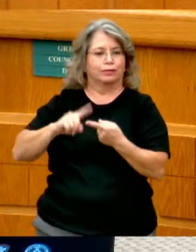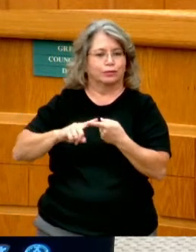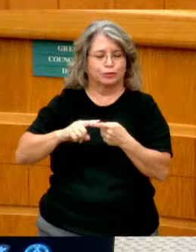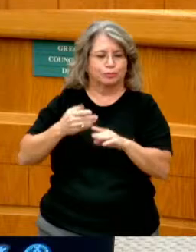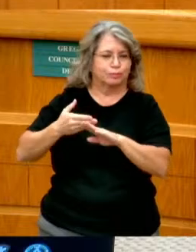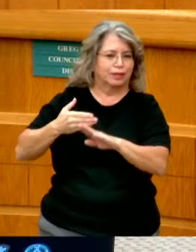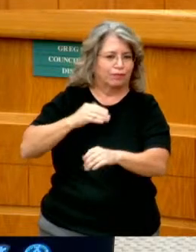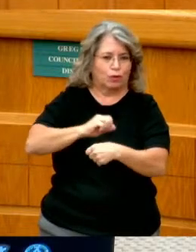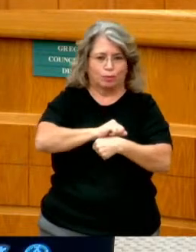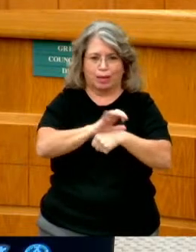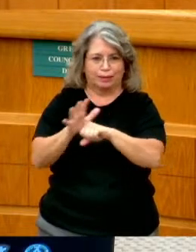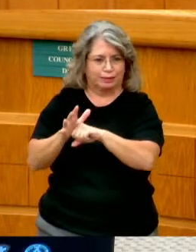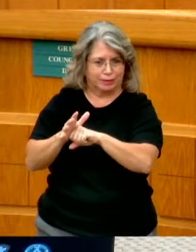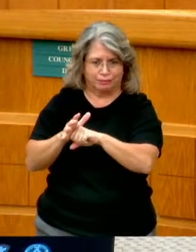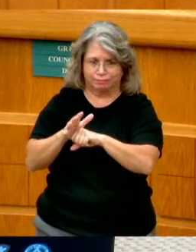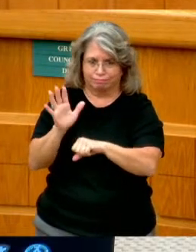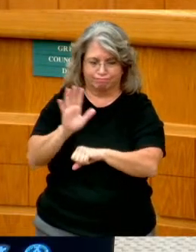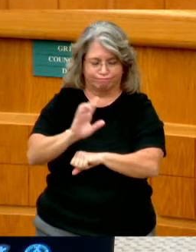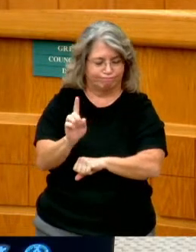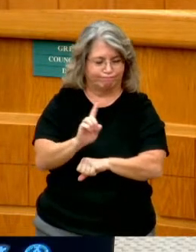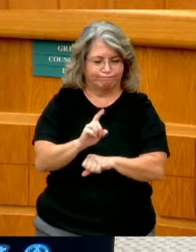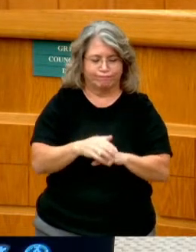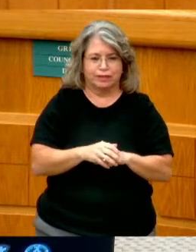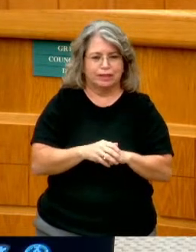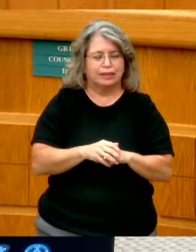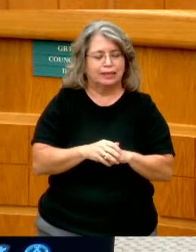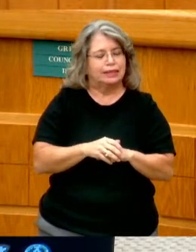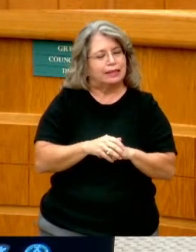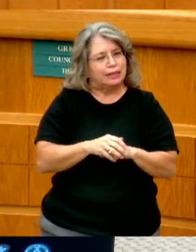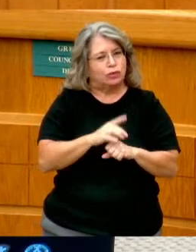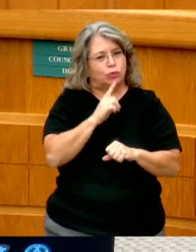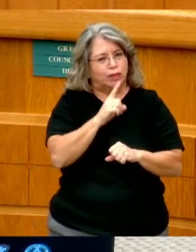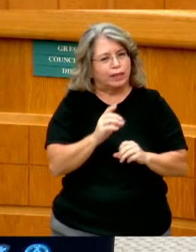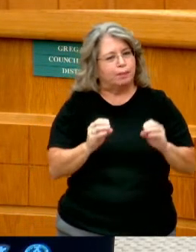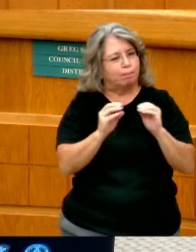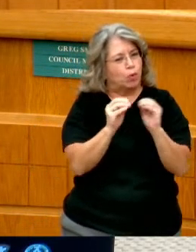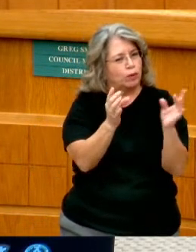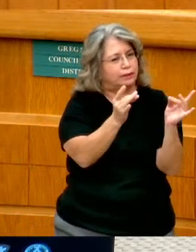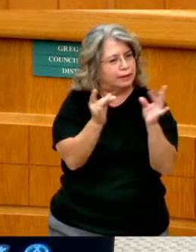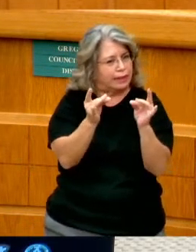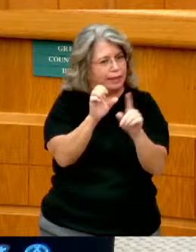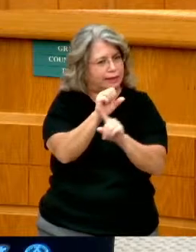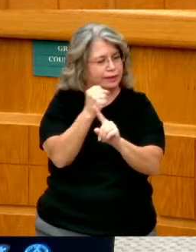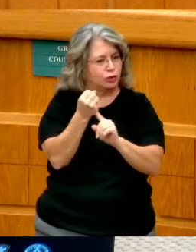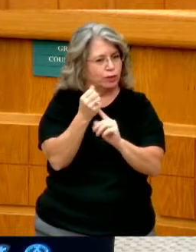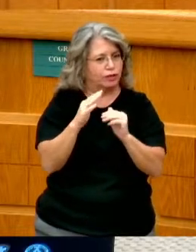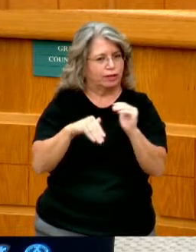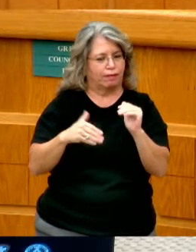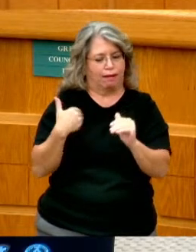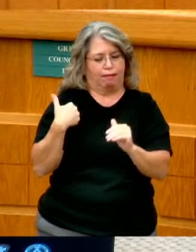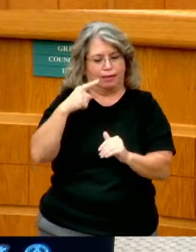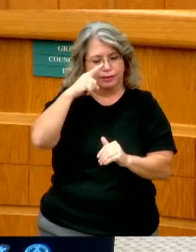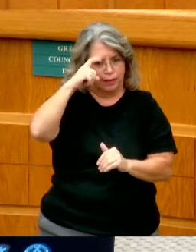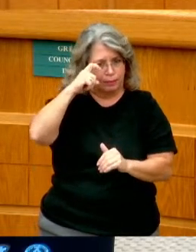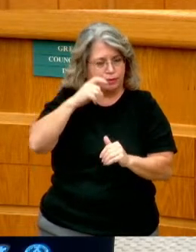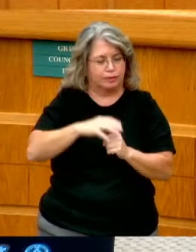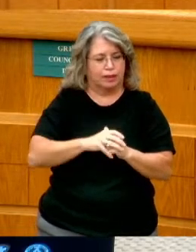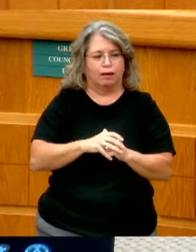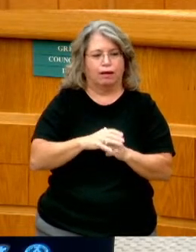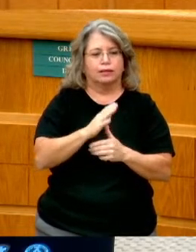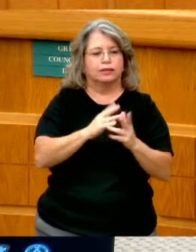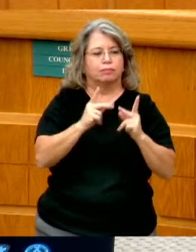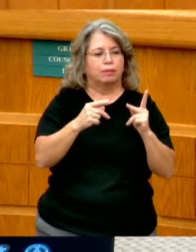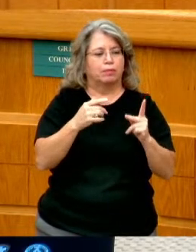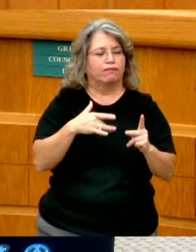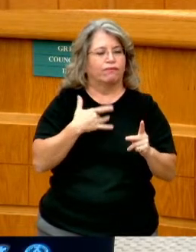ways, we are in a more tricky situation than we were during the summer peaks, giving us a false sense of safety